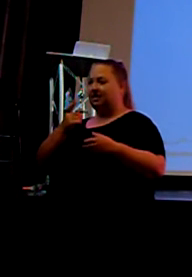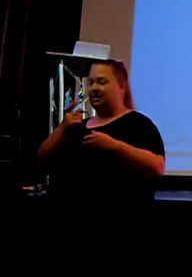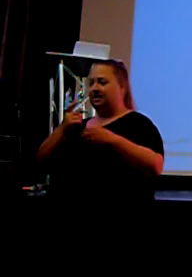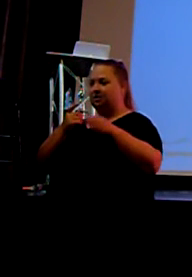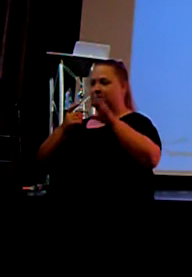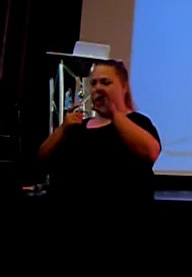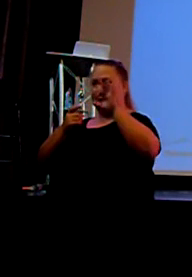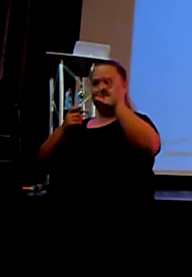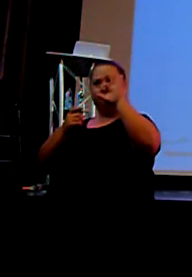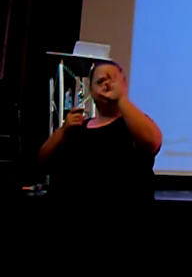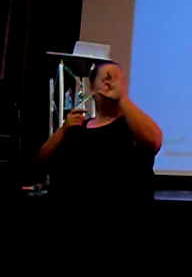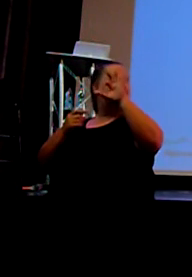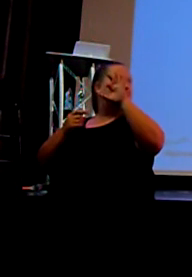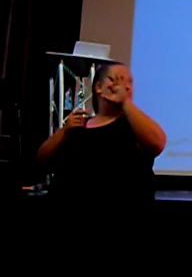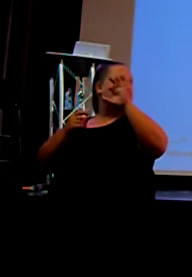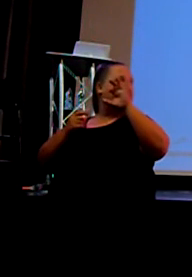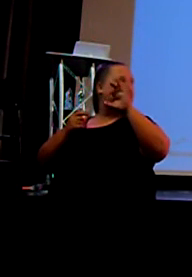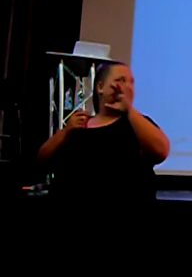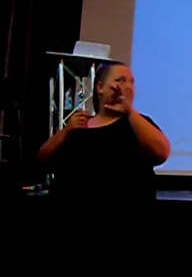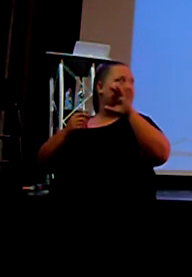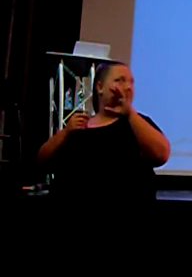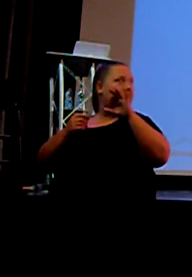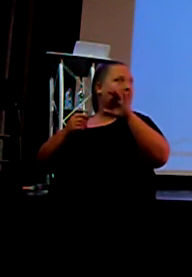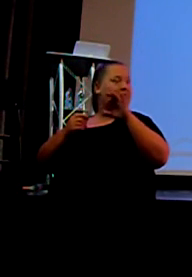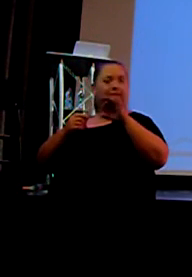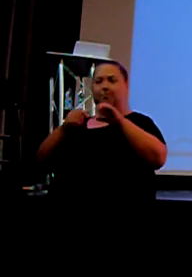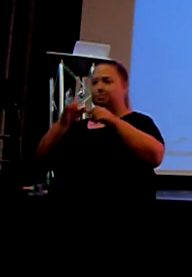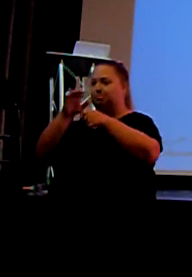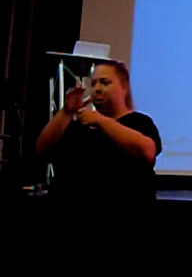cabin.